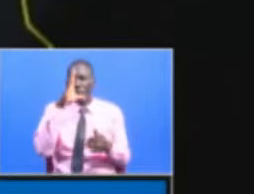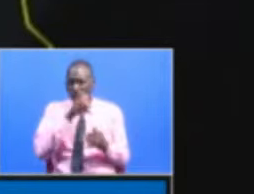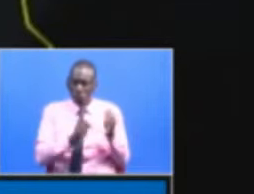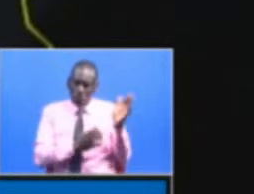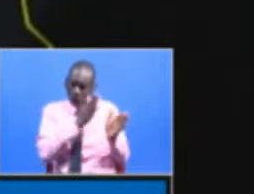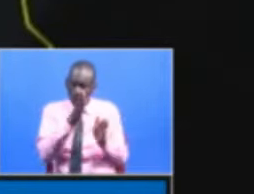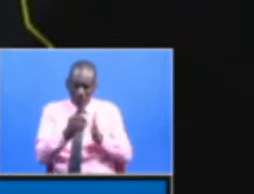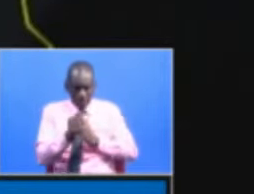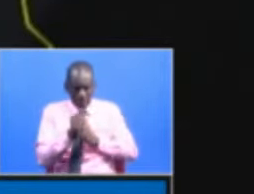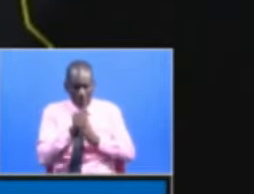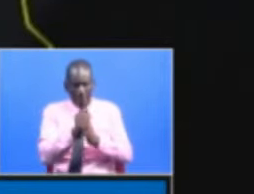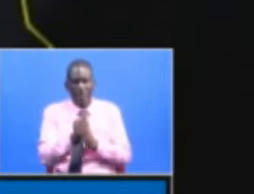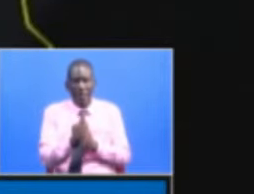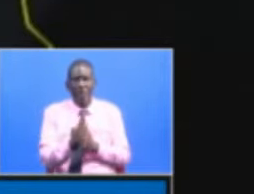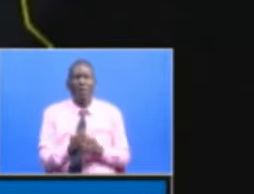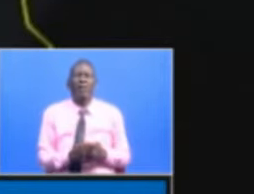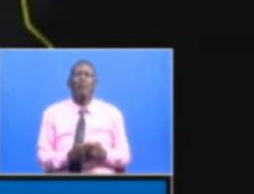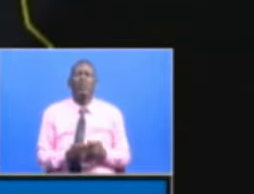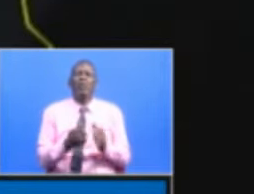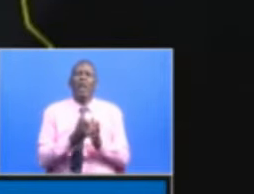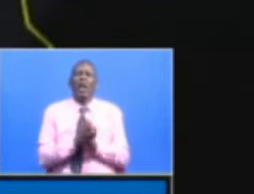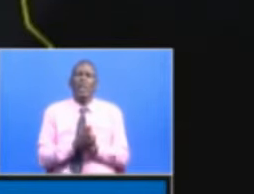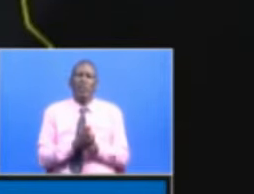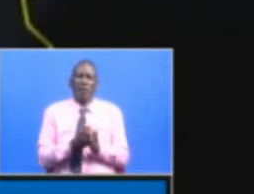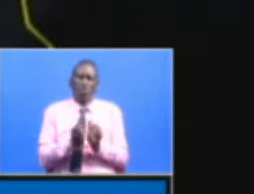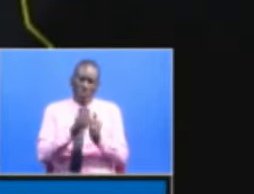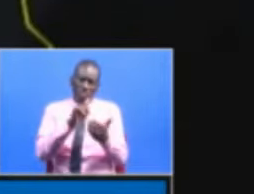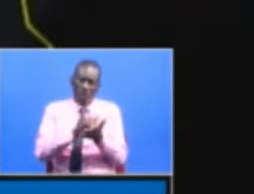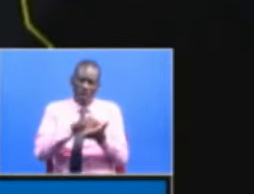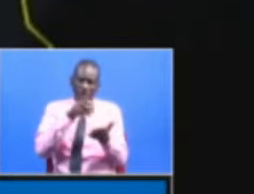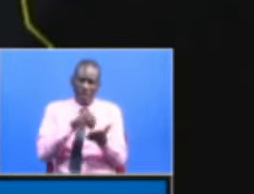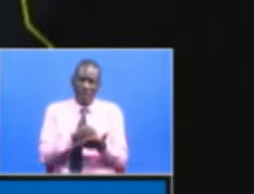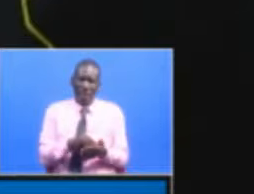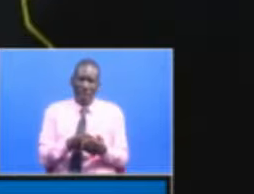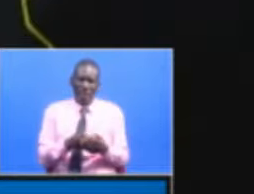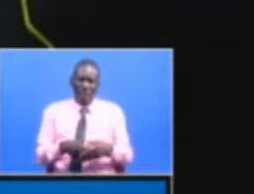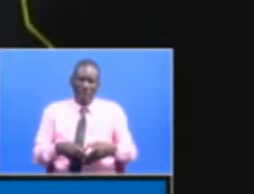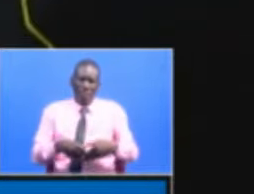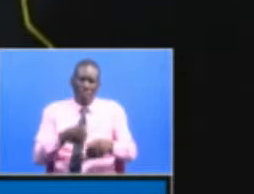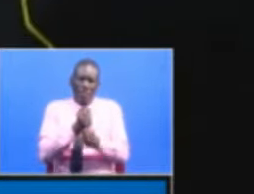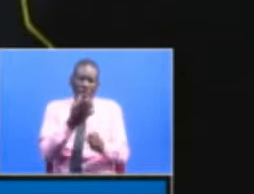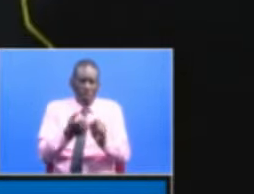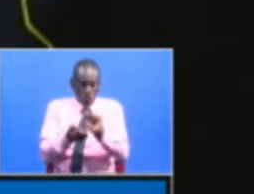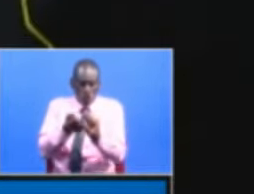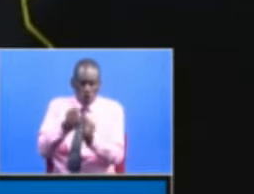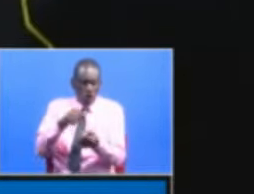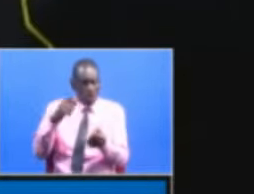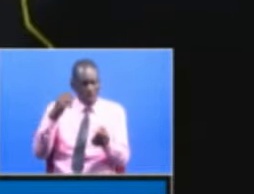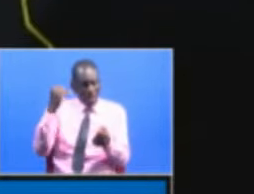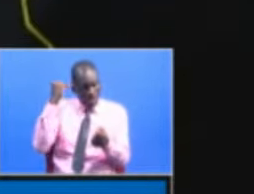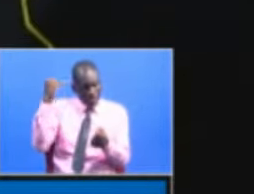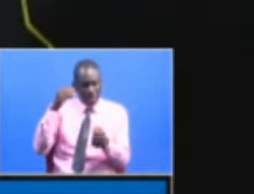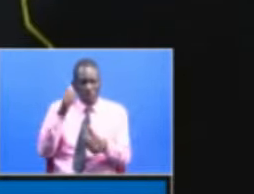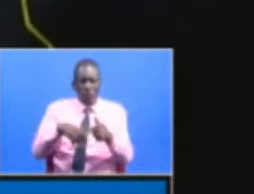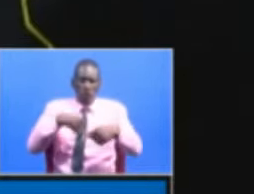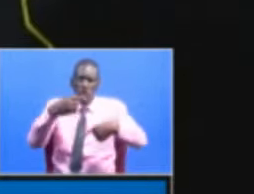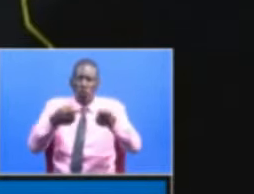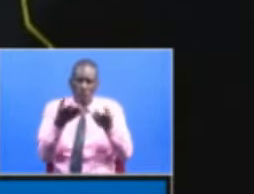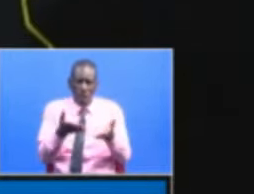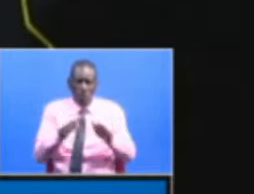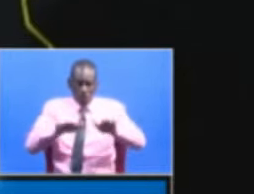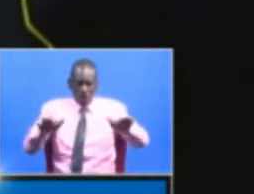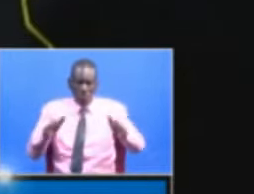guide. And, you know, that inducing them to have a shift of mindset, which is happening now on the ground. And they're